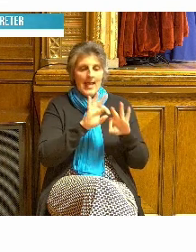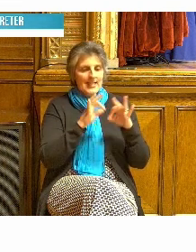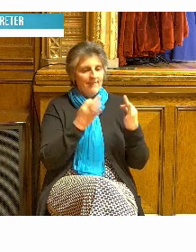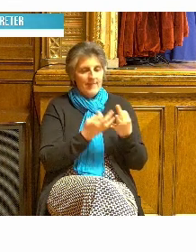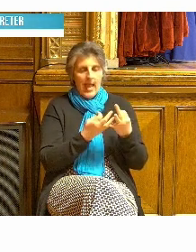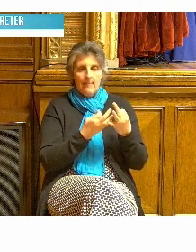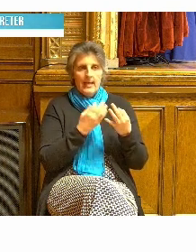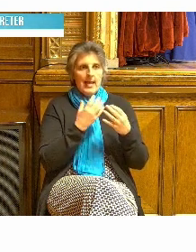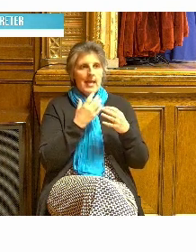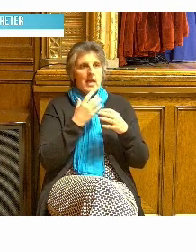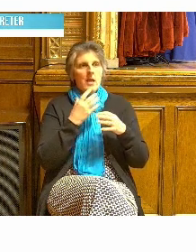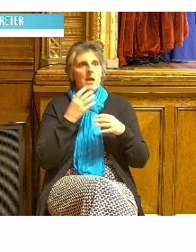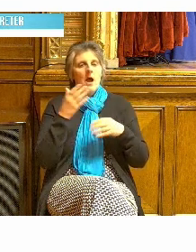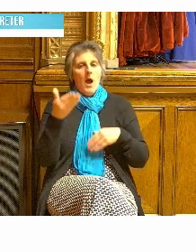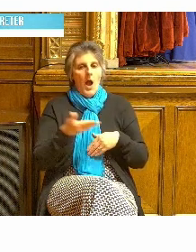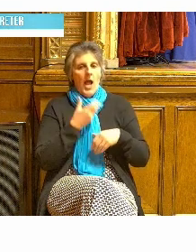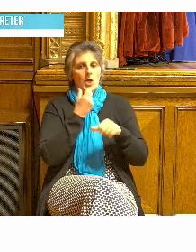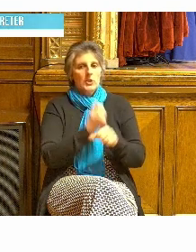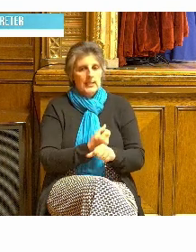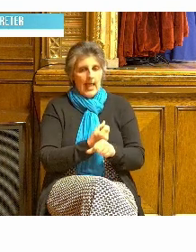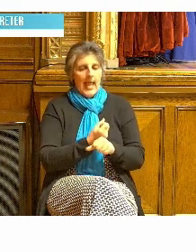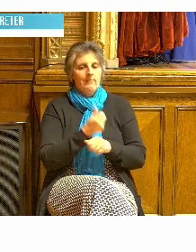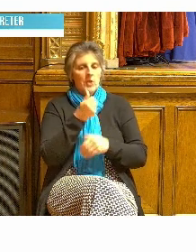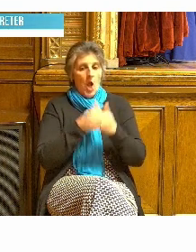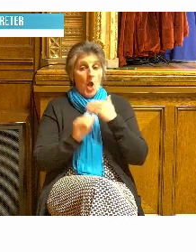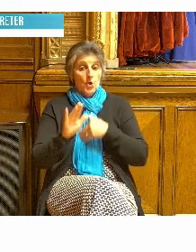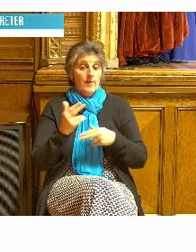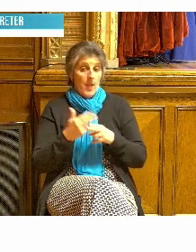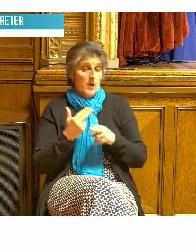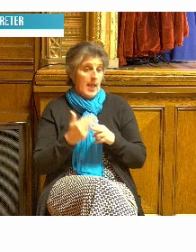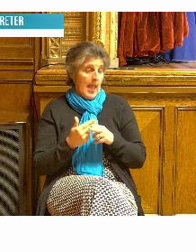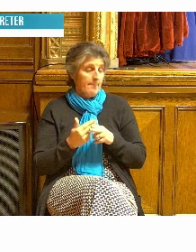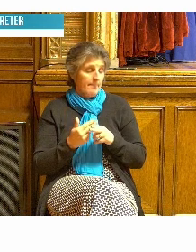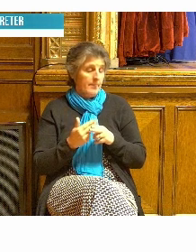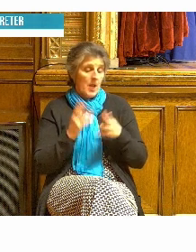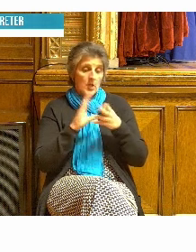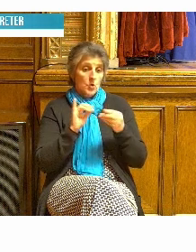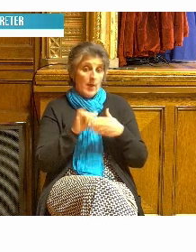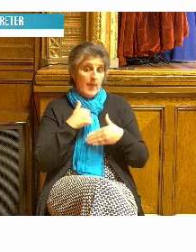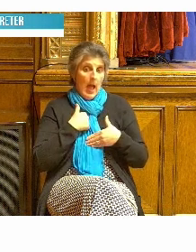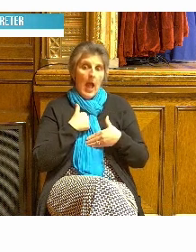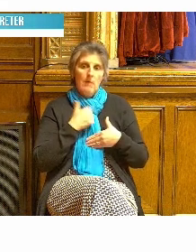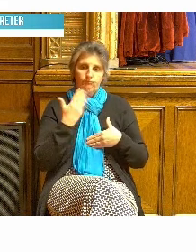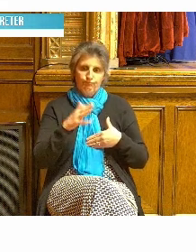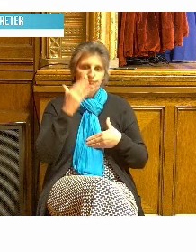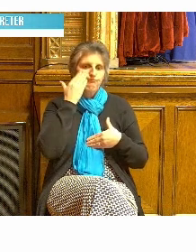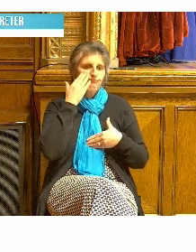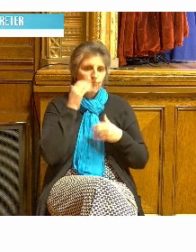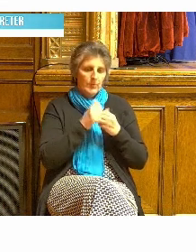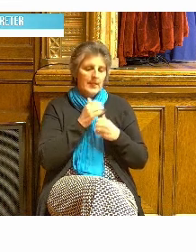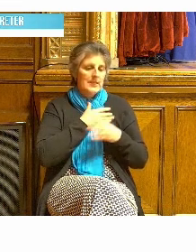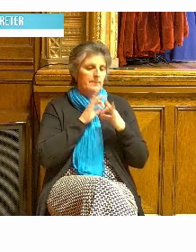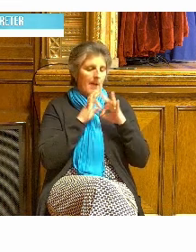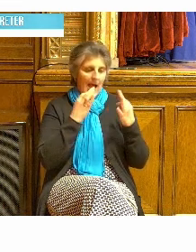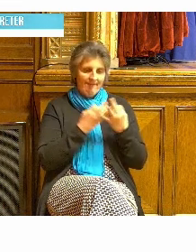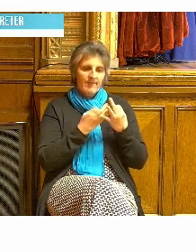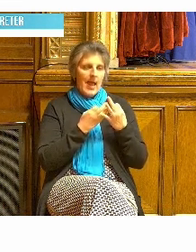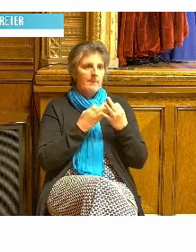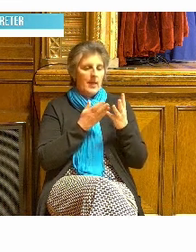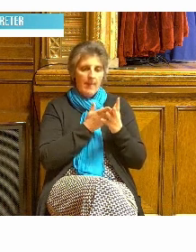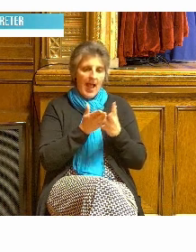family enslaved slaves under their name. A story that I am very familiar with, as my family passed